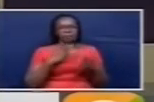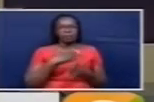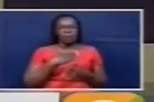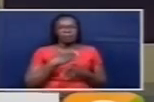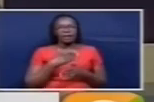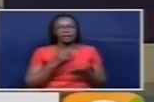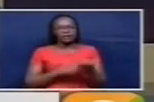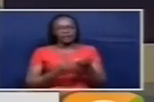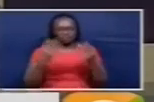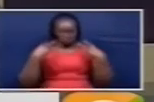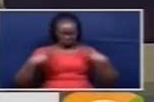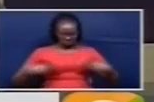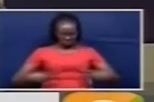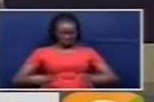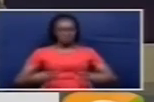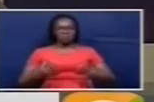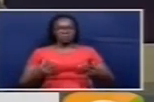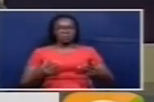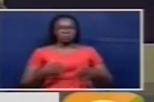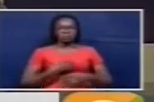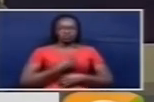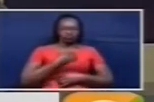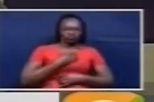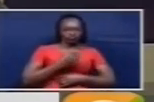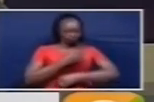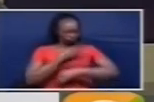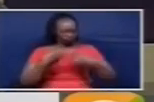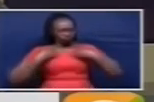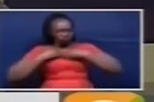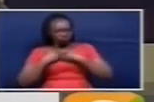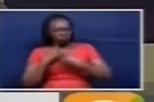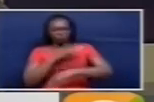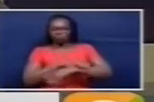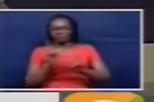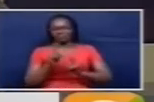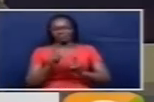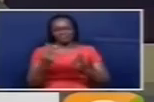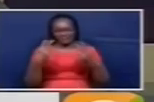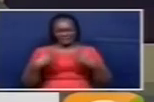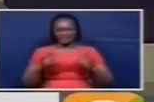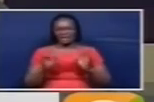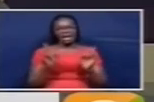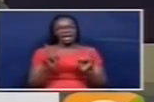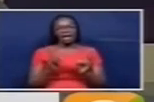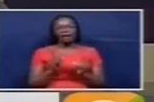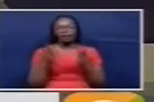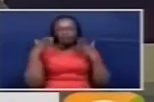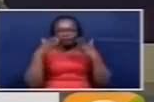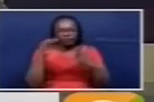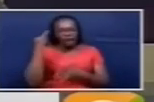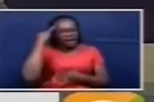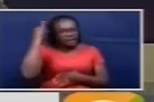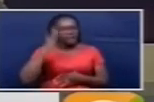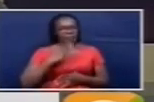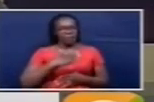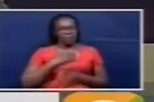or by the shoes that he wears, or by the depth of his pockets, but judge him by the ideas that he gives that will change your life